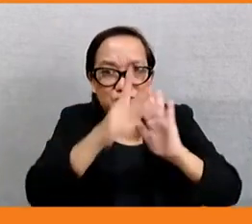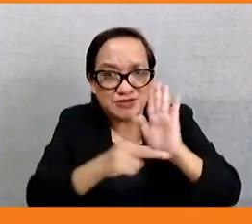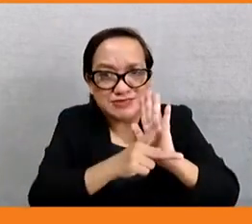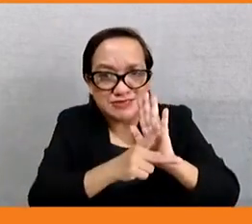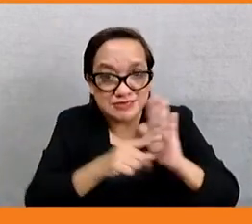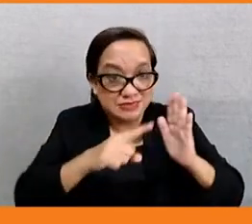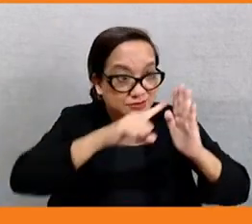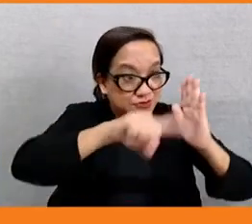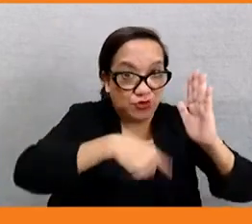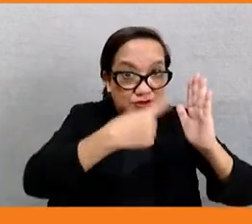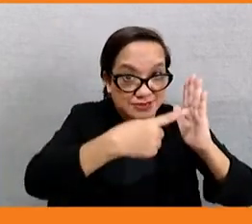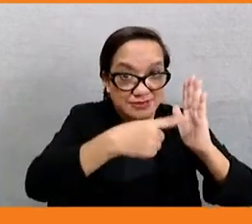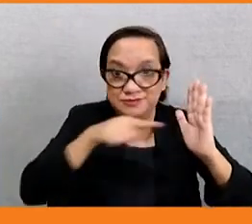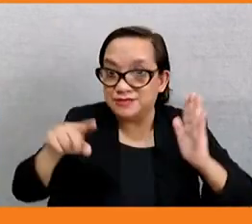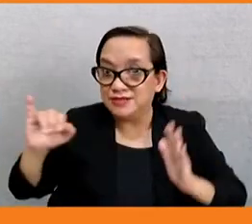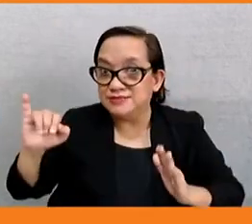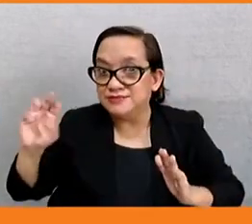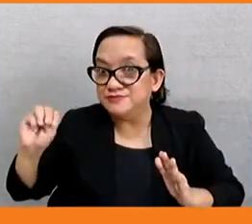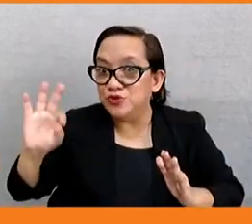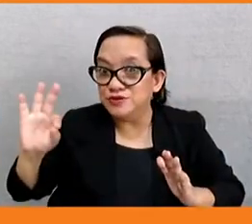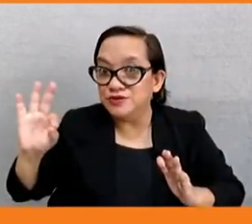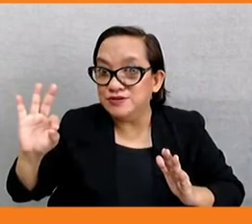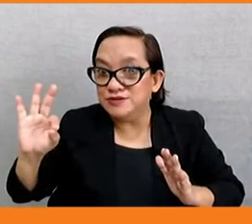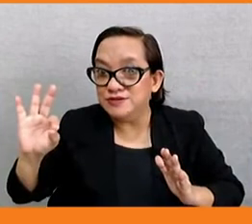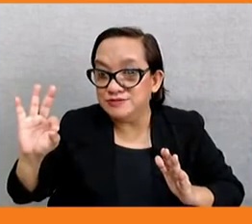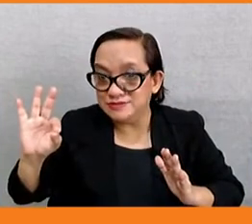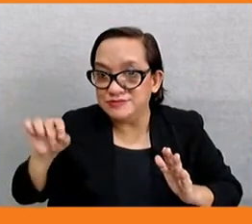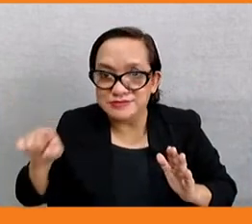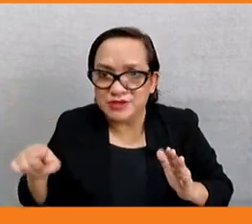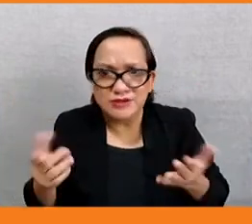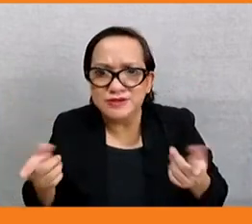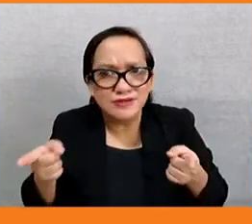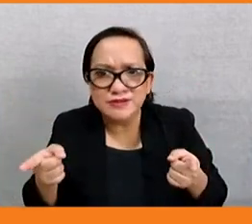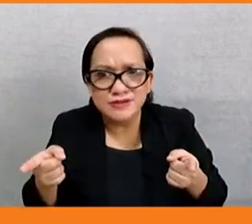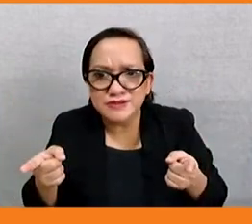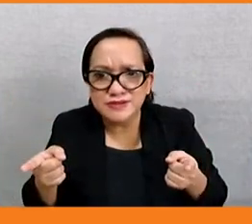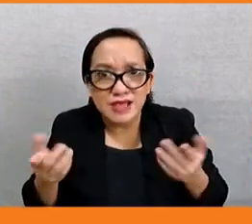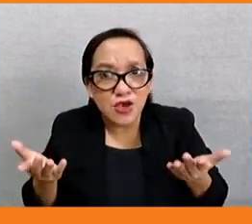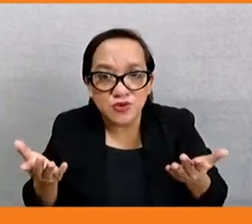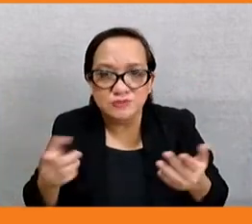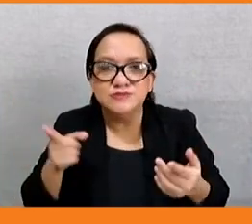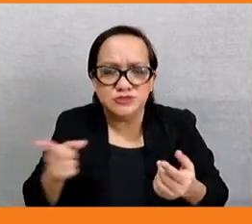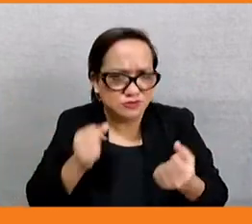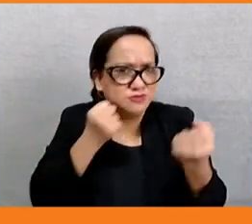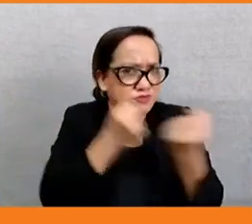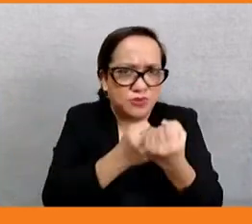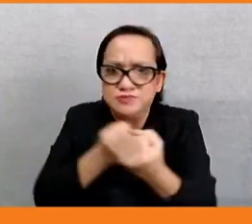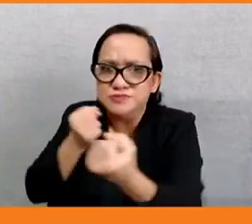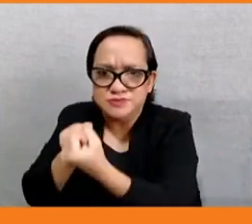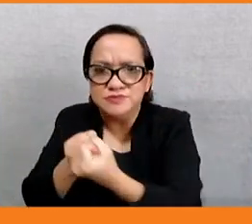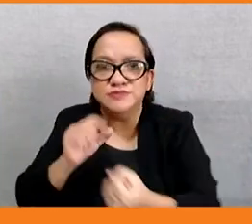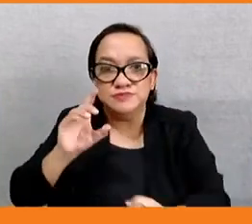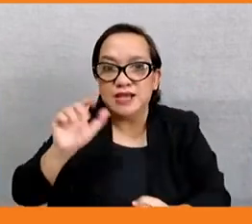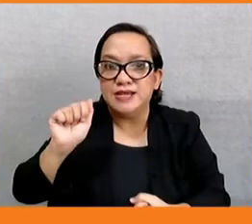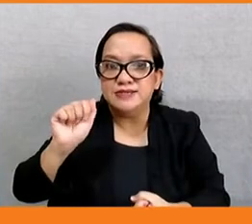time, ADB is continuously providing loan by repurposing of